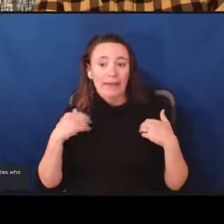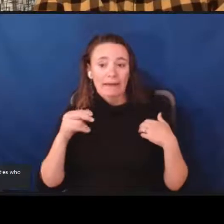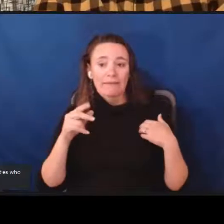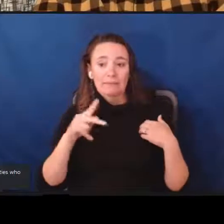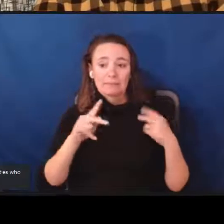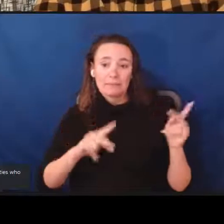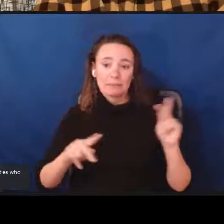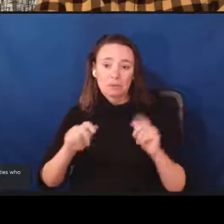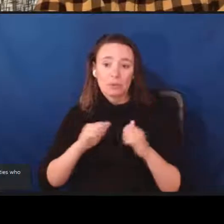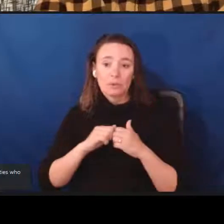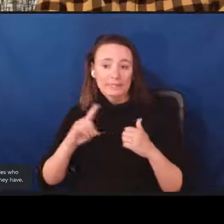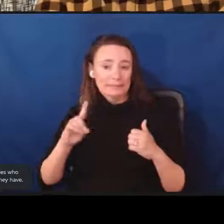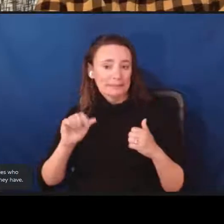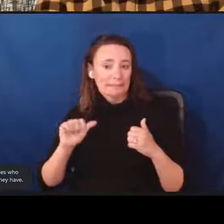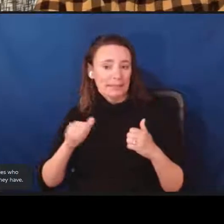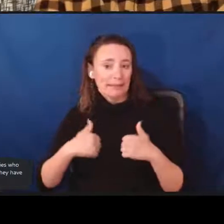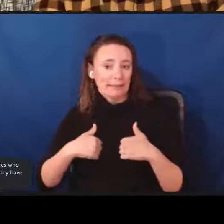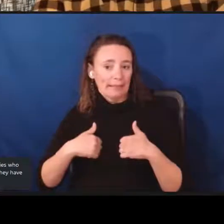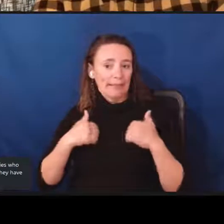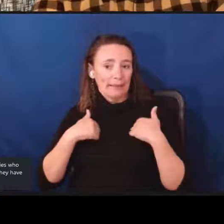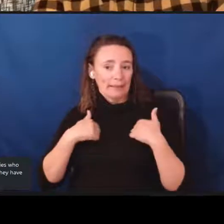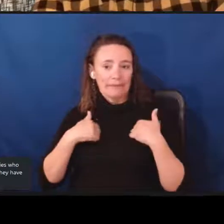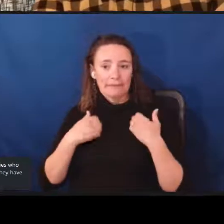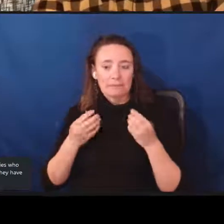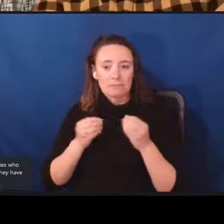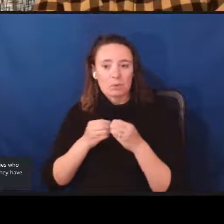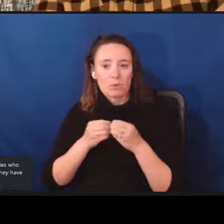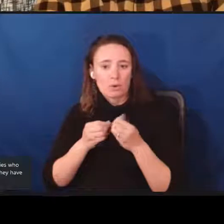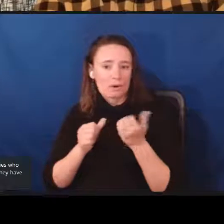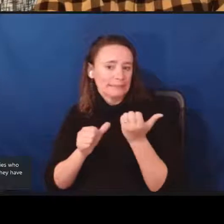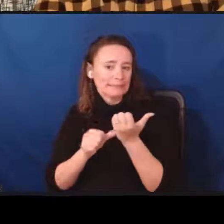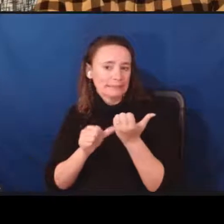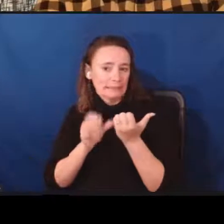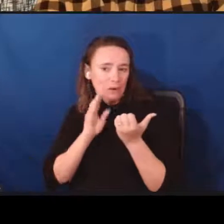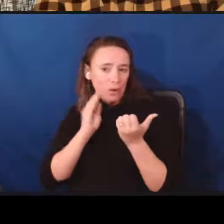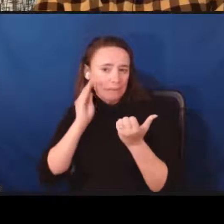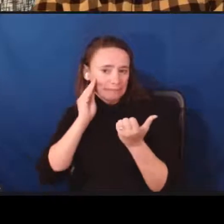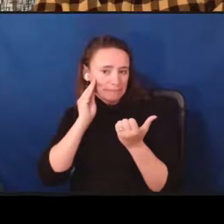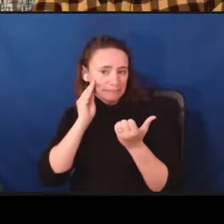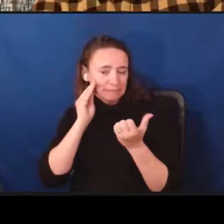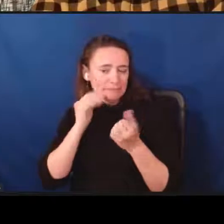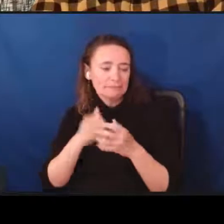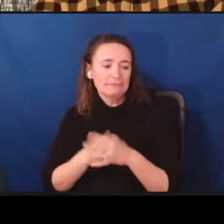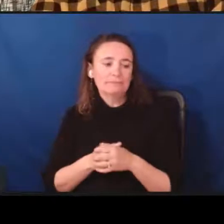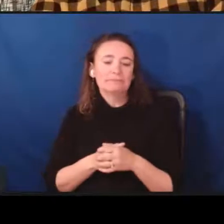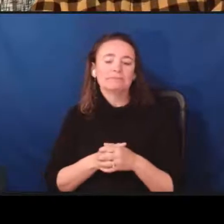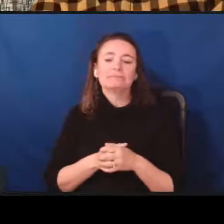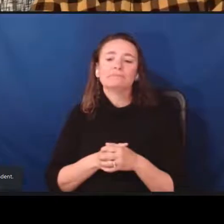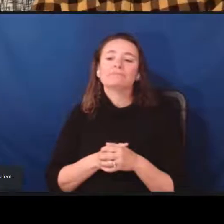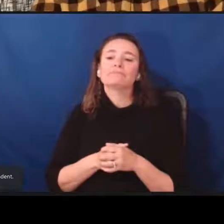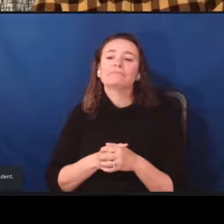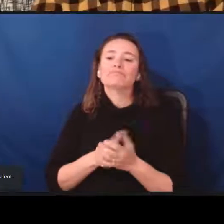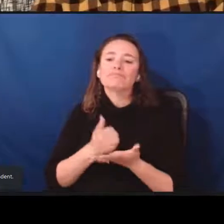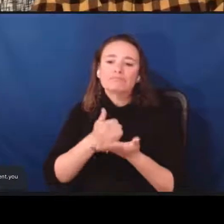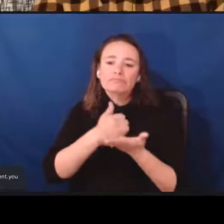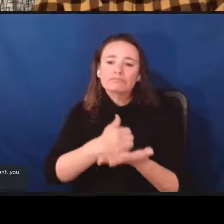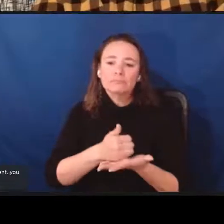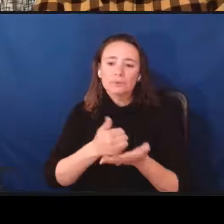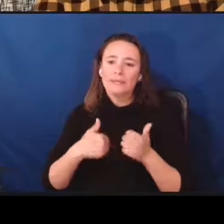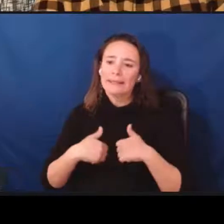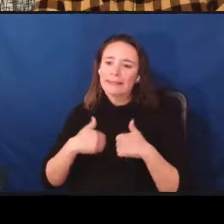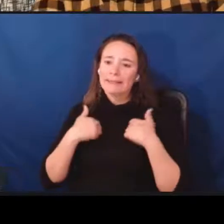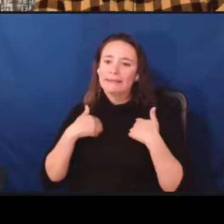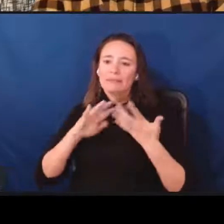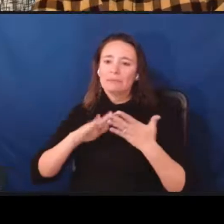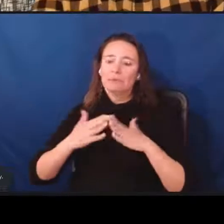live in settings where they have assistance in order to live in the most independent,